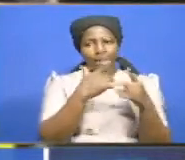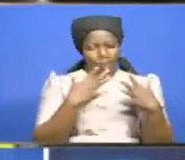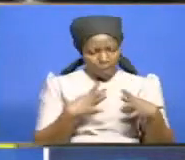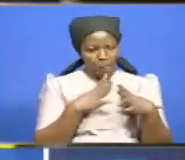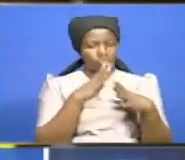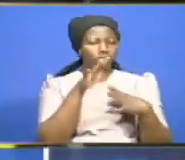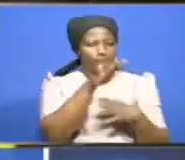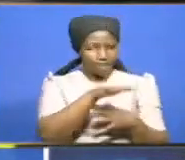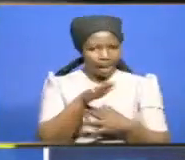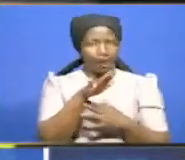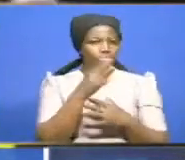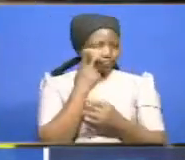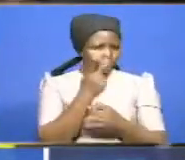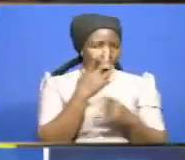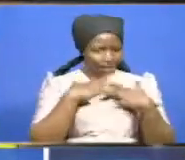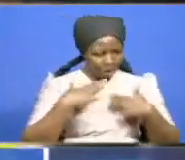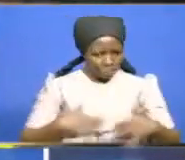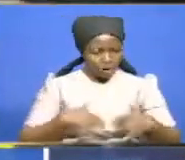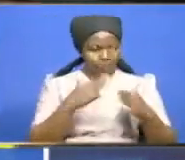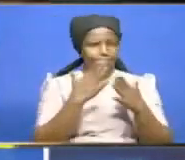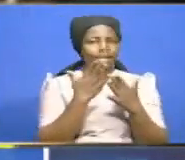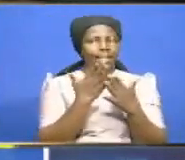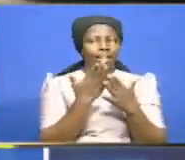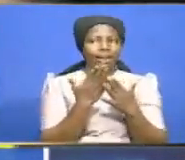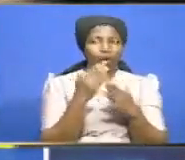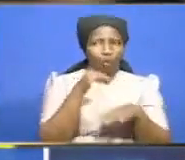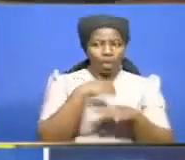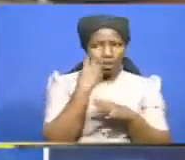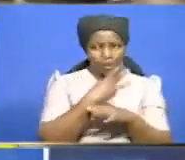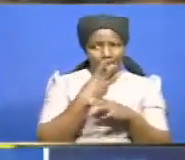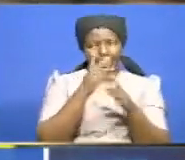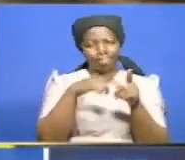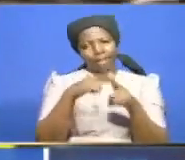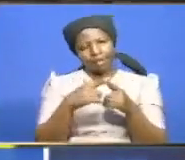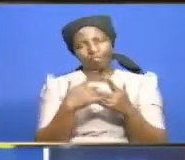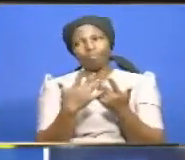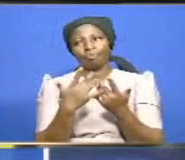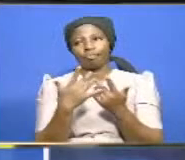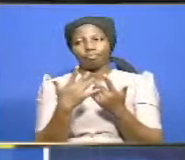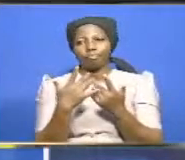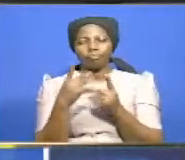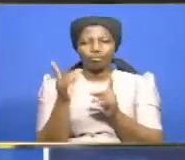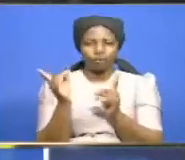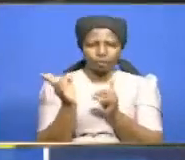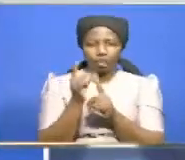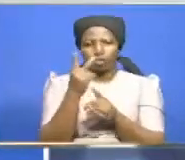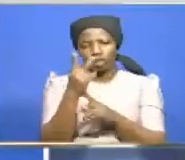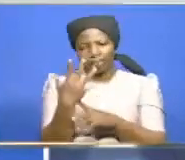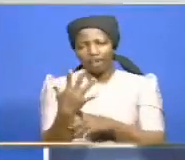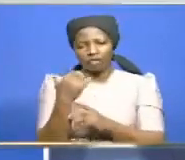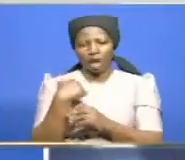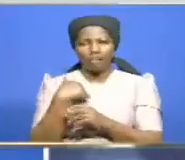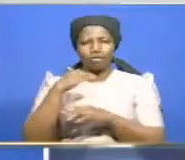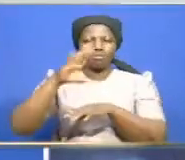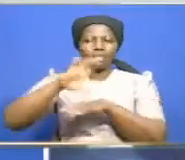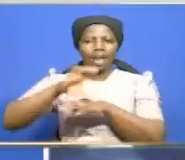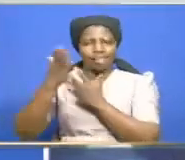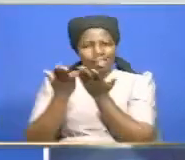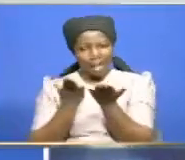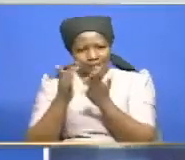next week, ahead of the funeral service on Thursday, March 25th, at the Catholic Church in Chato.